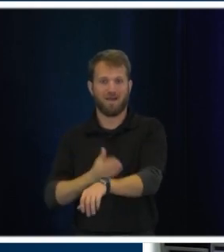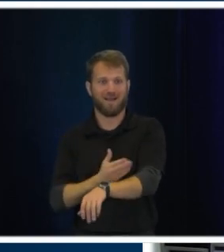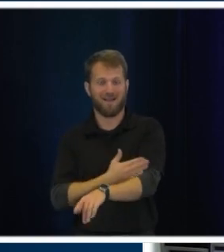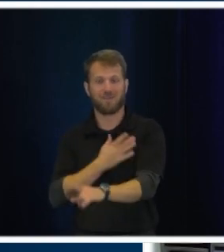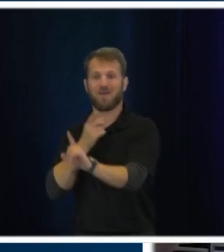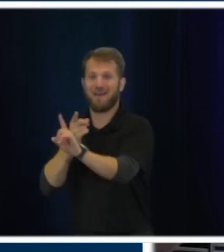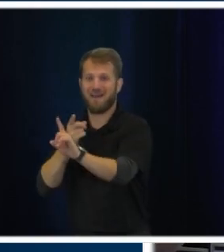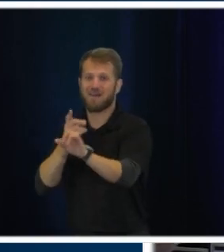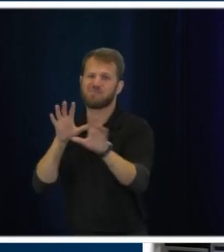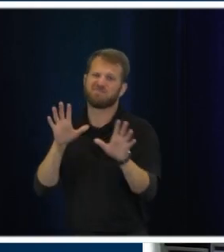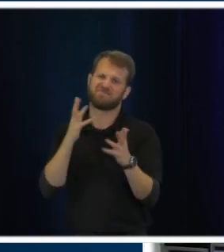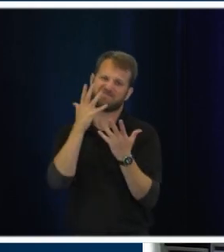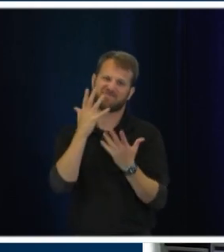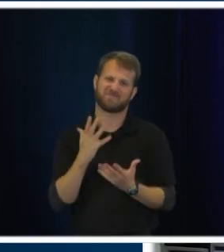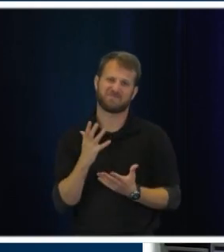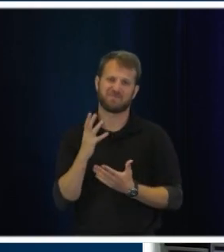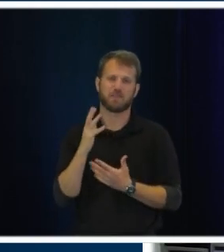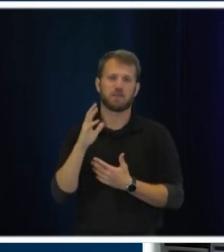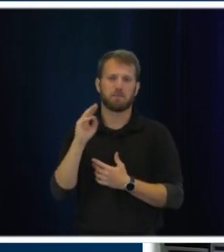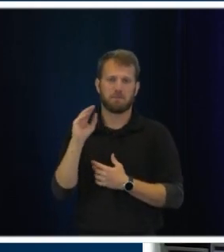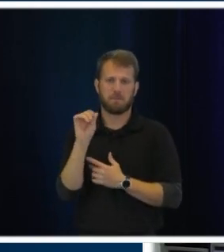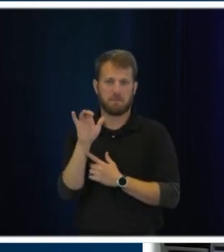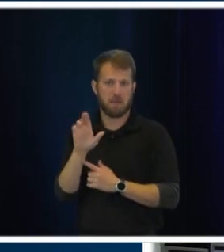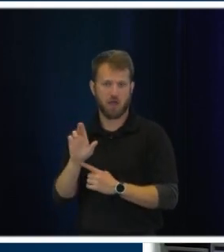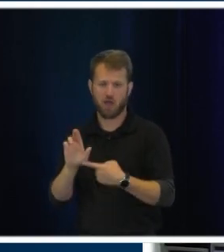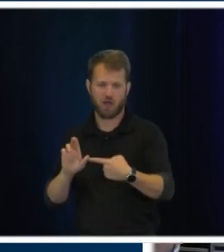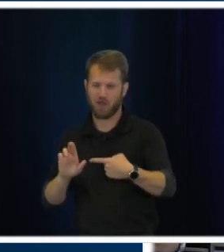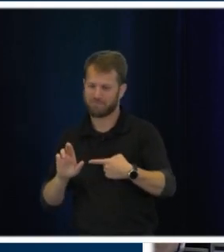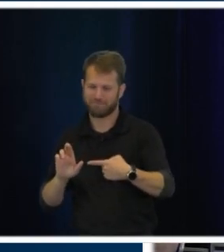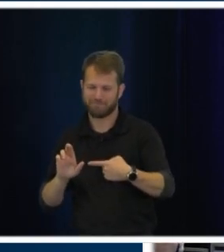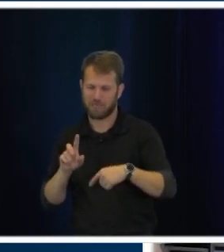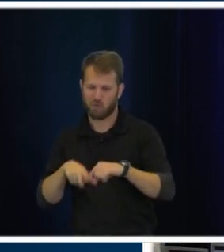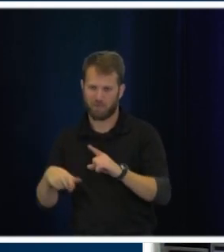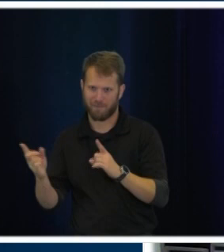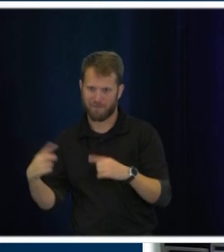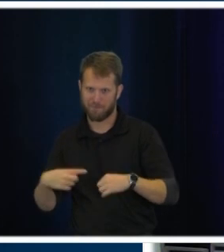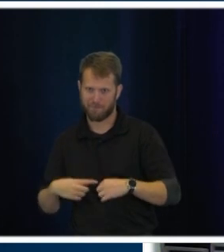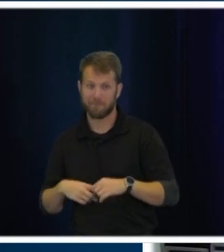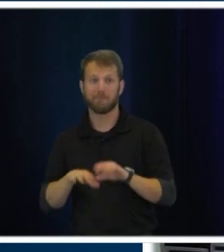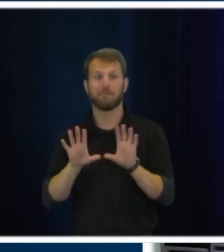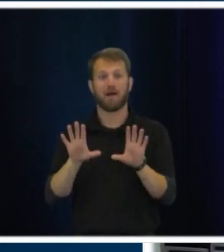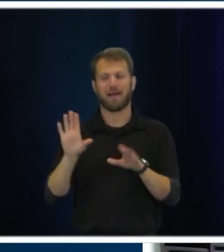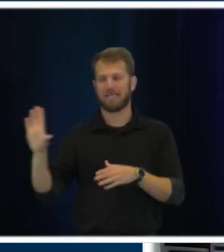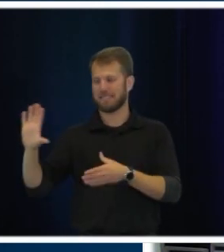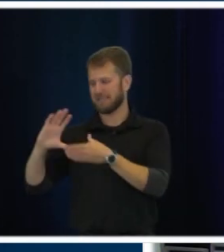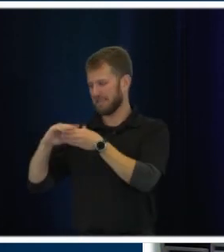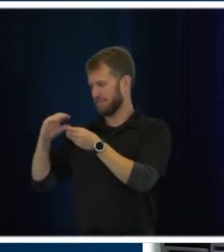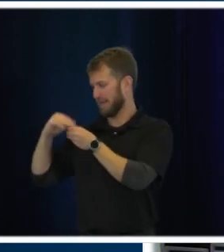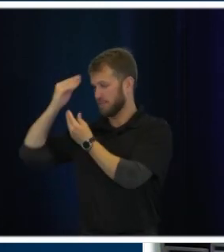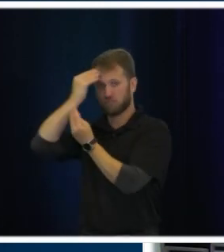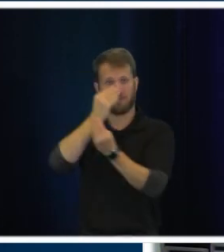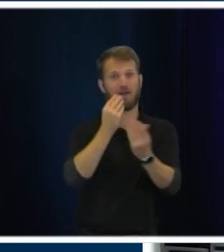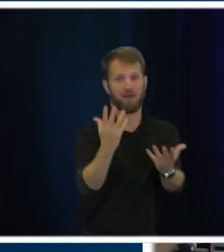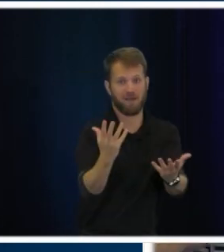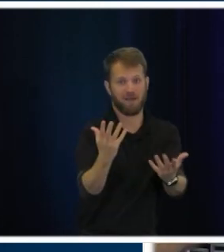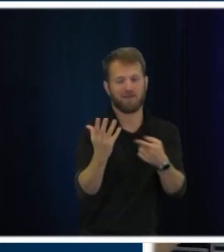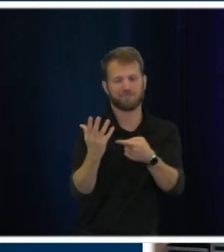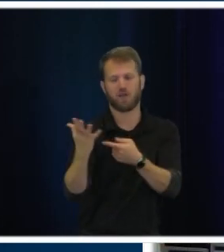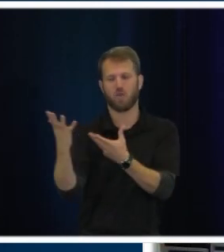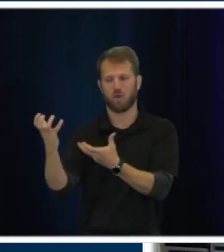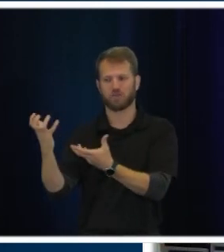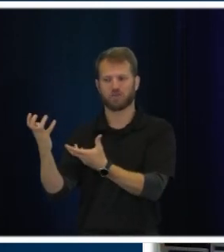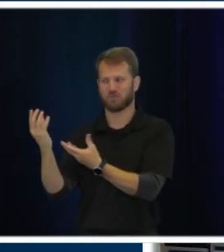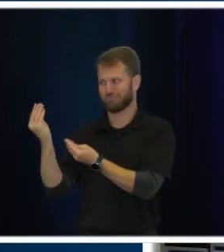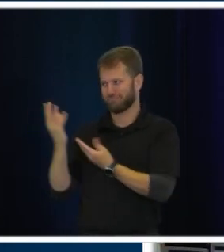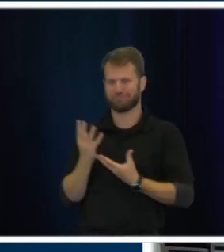here with us today, but sends his message to all of the neighborhood residents that are working here. Thank you, thank you,